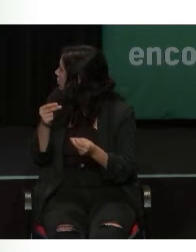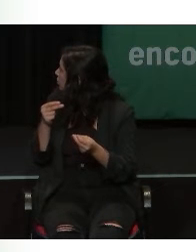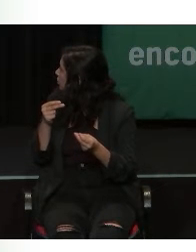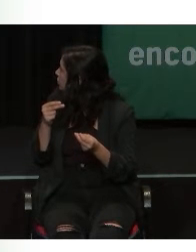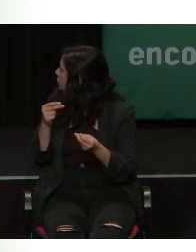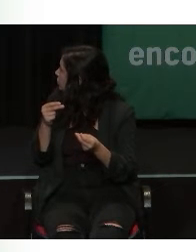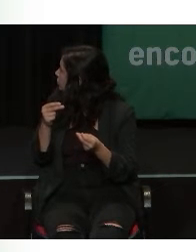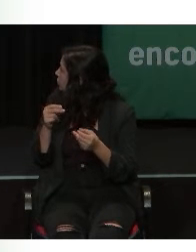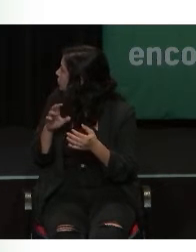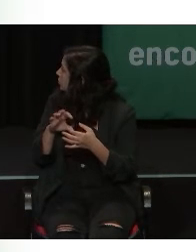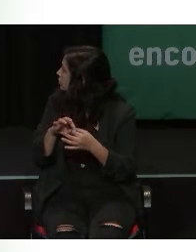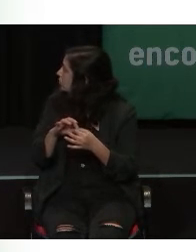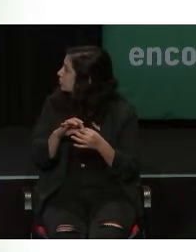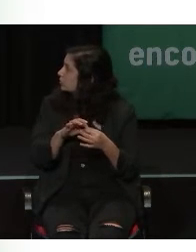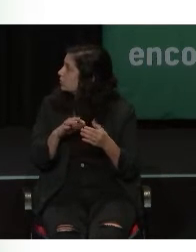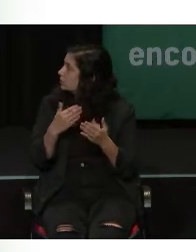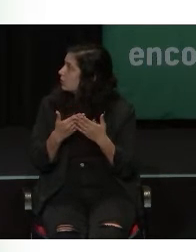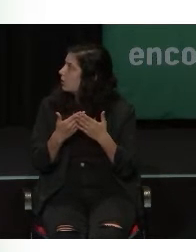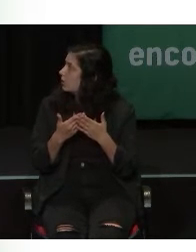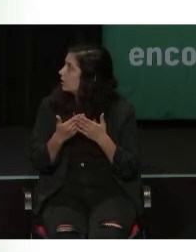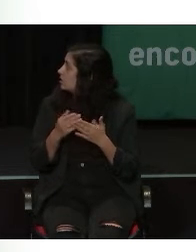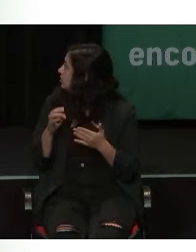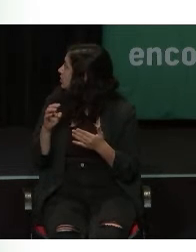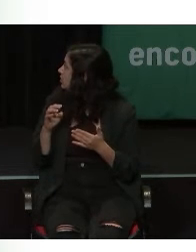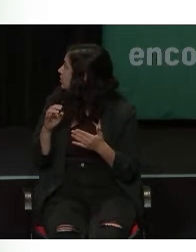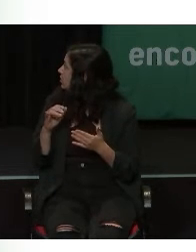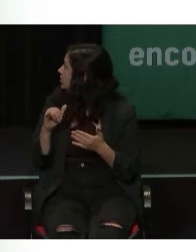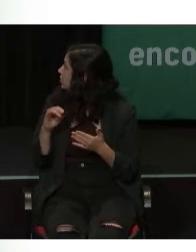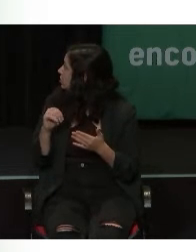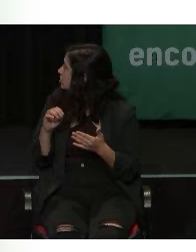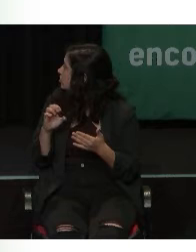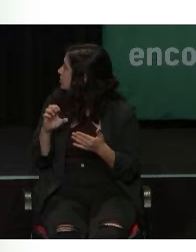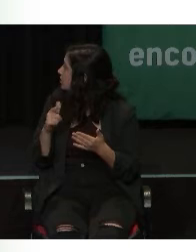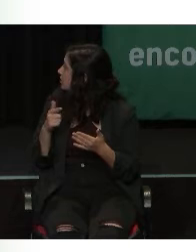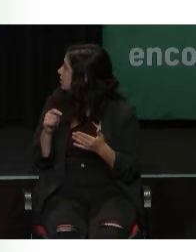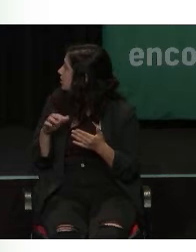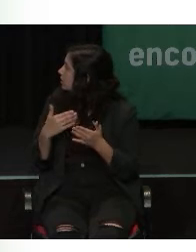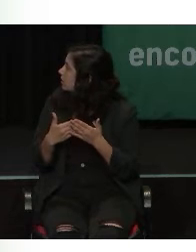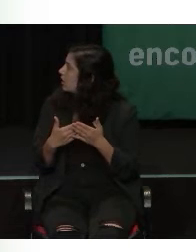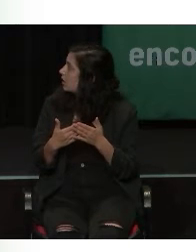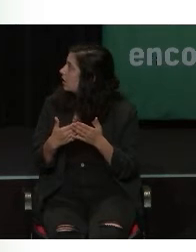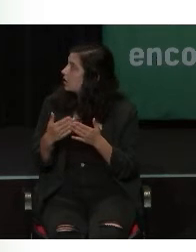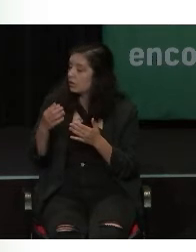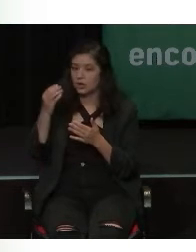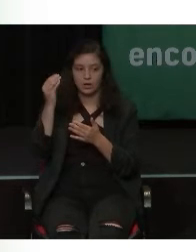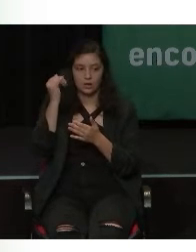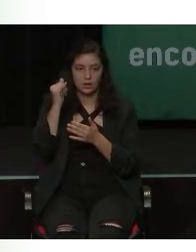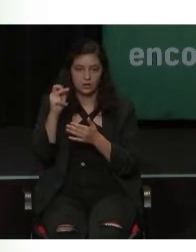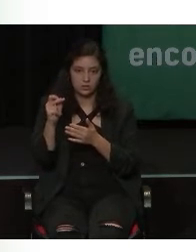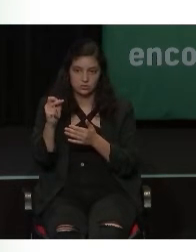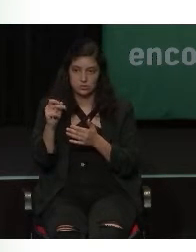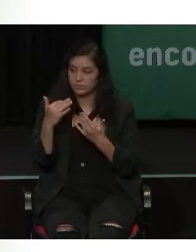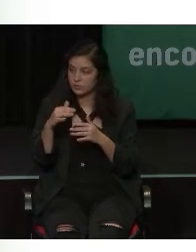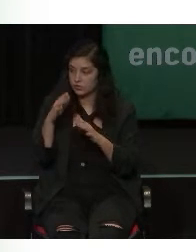that require holistic approaches. We have at ISCTE a group of